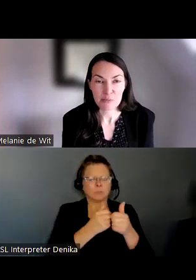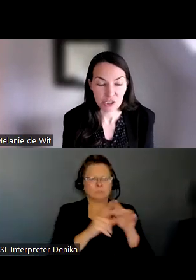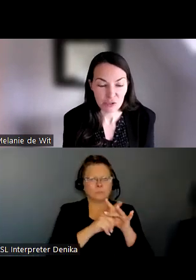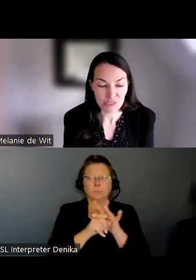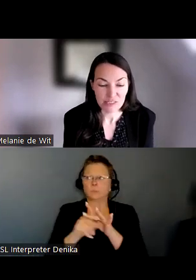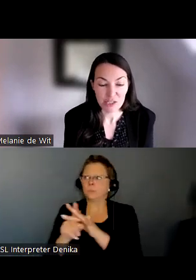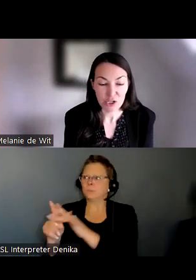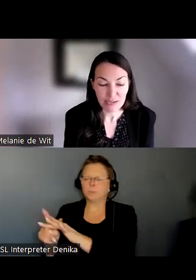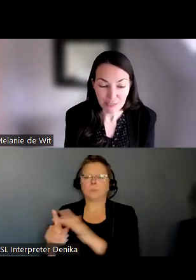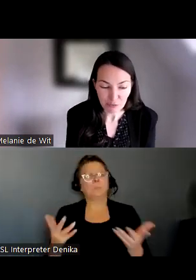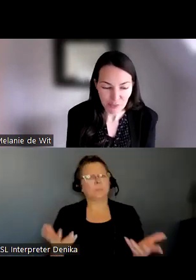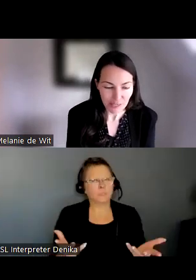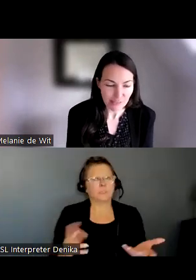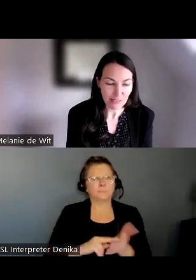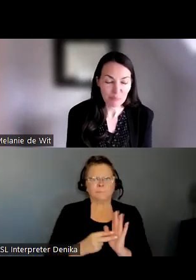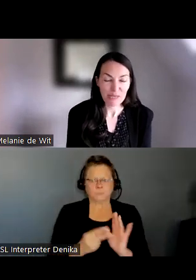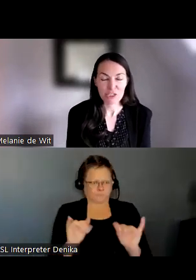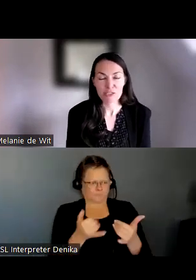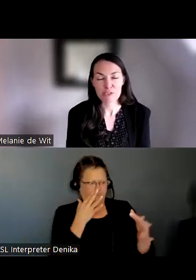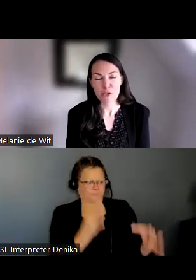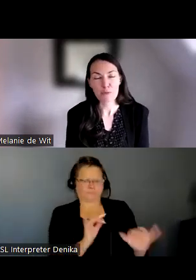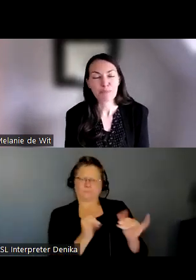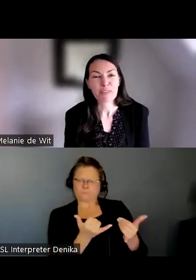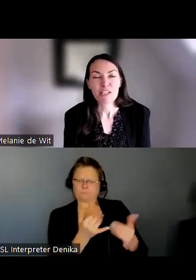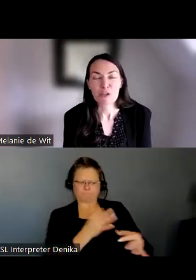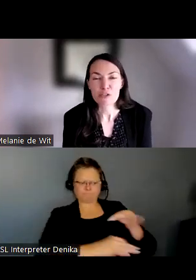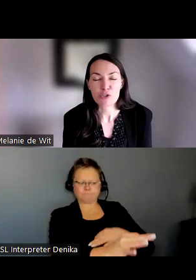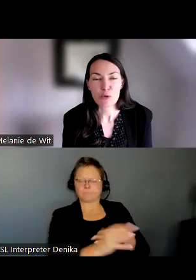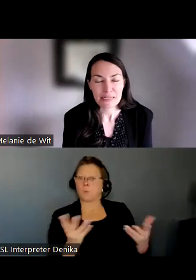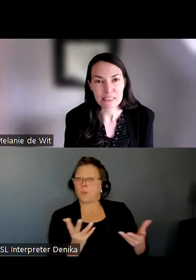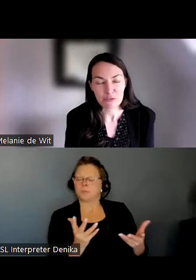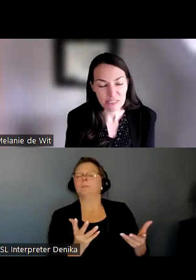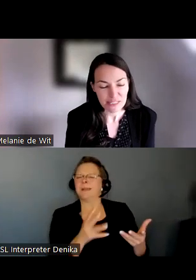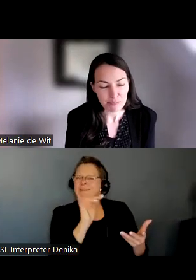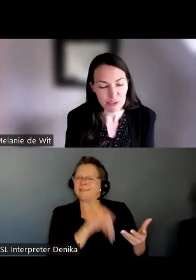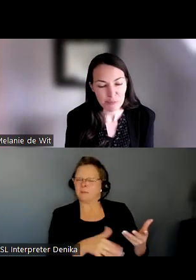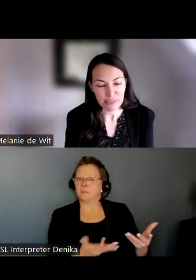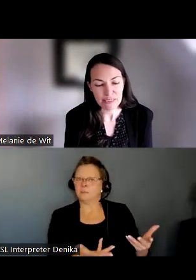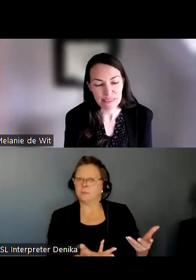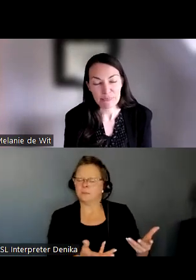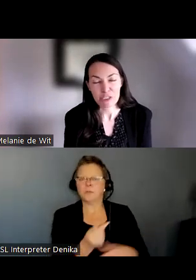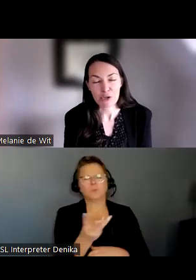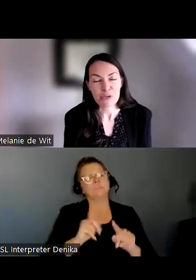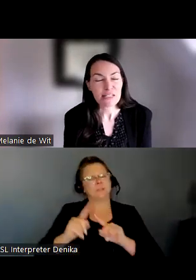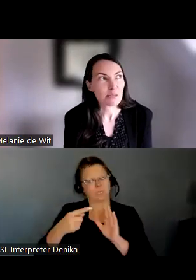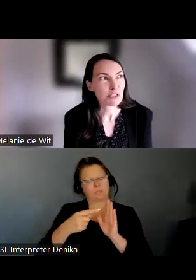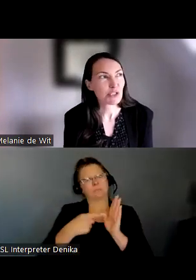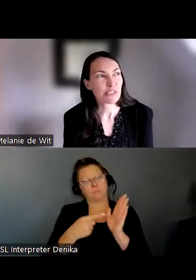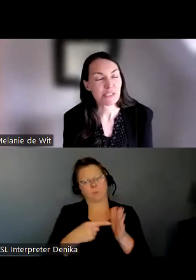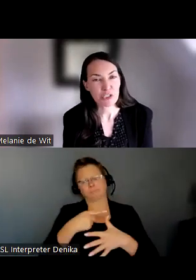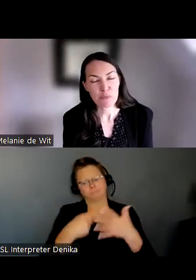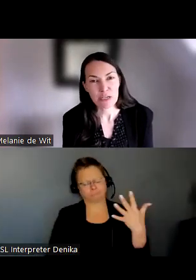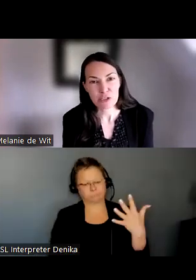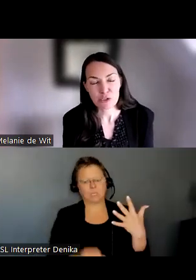the substitute decision making for that patient. So, there's so many different examples, but,